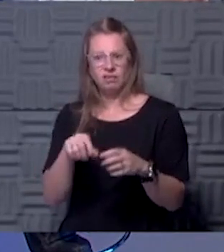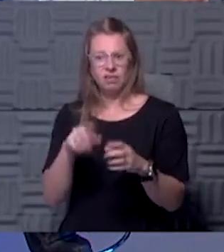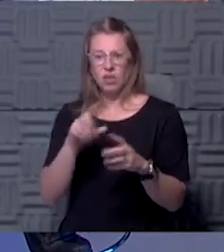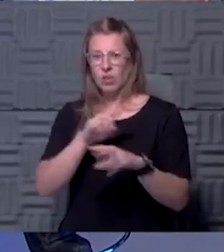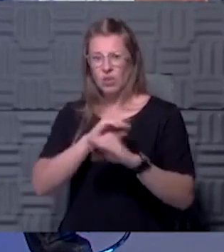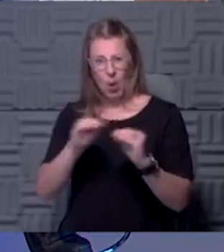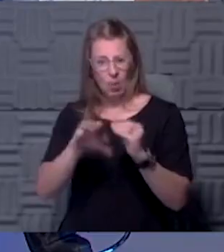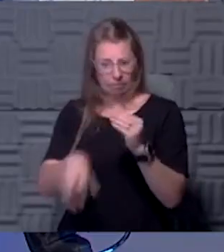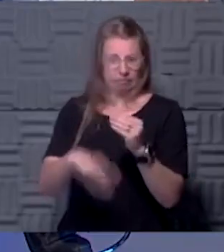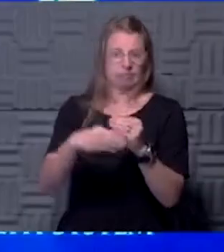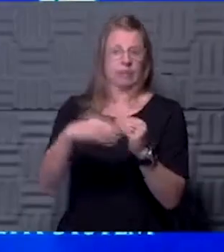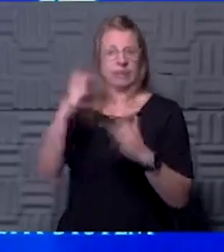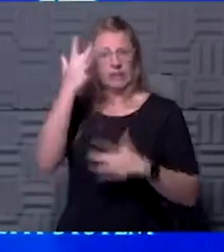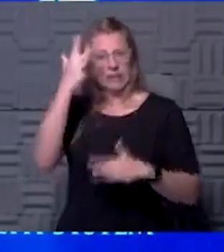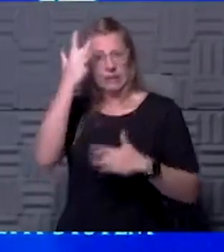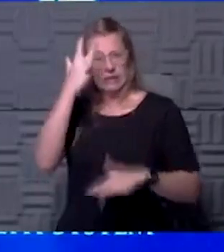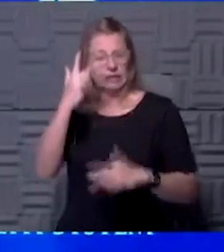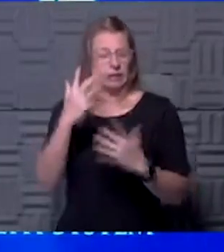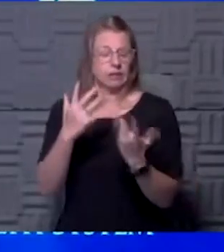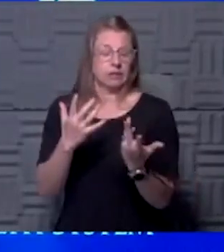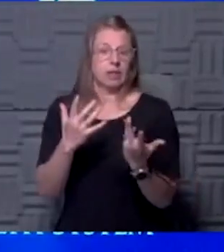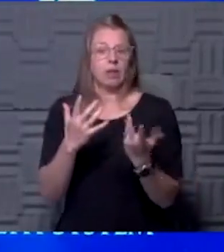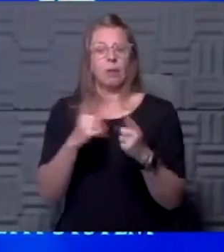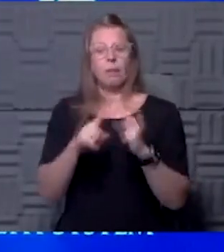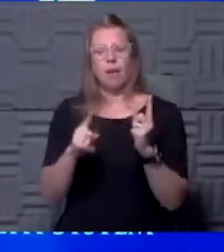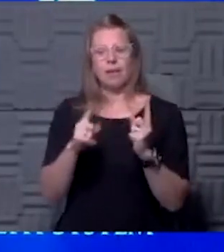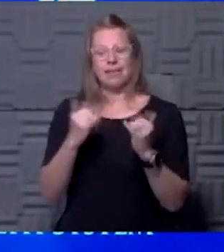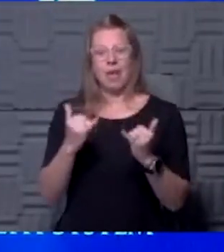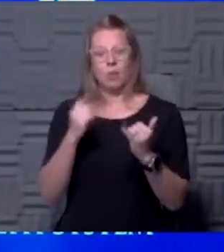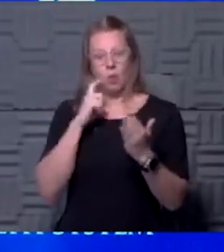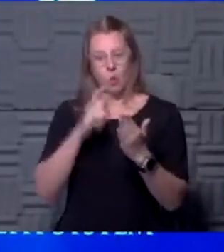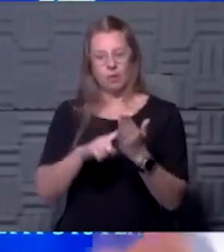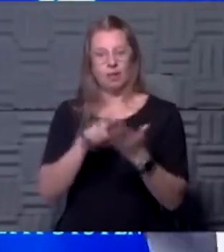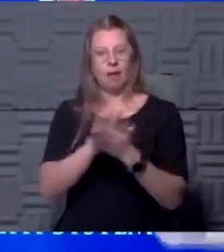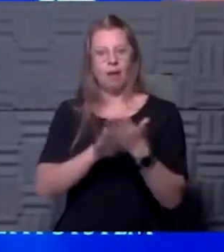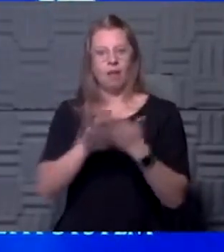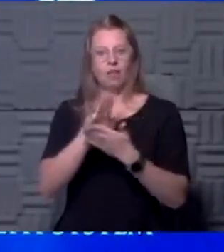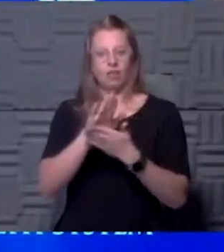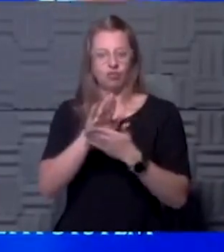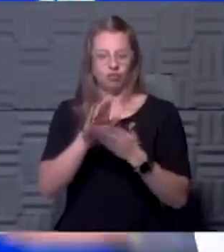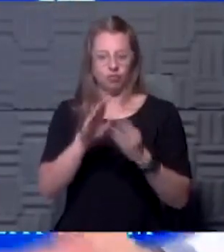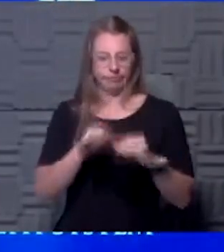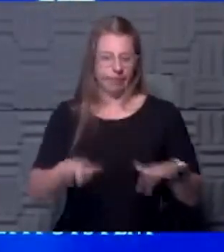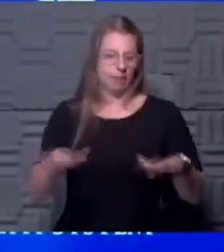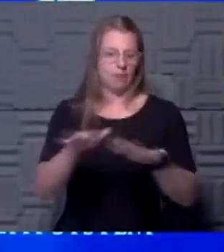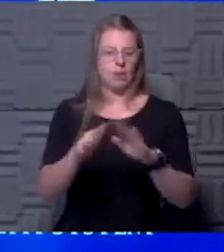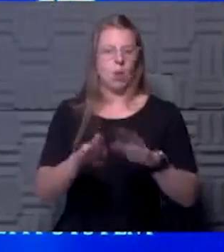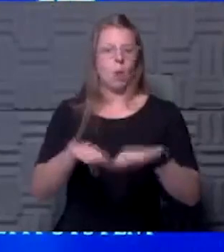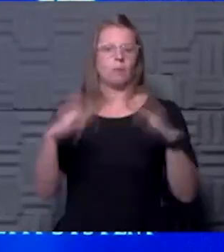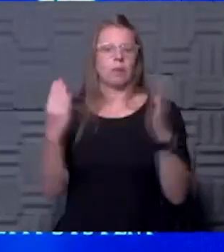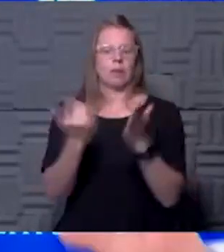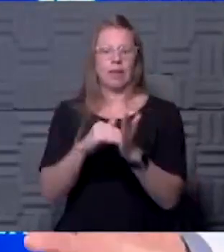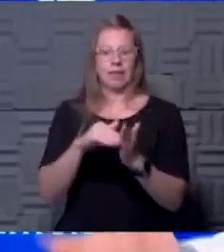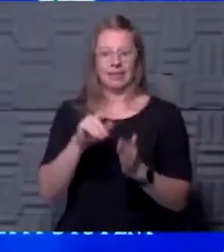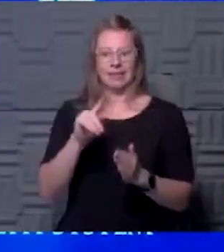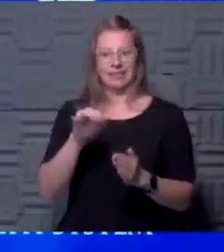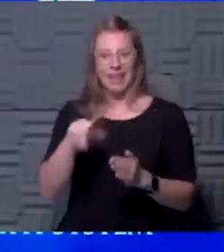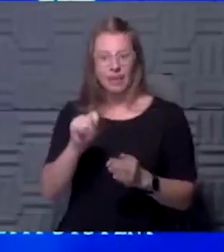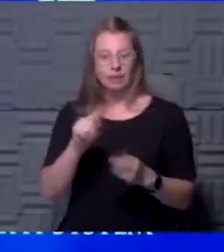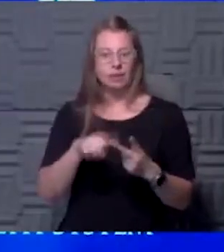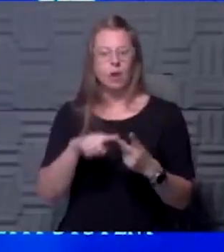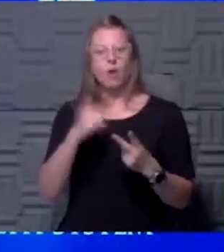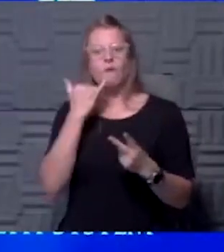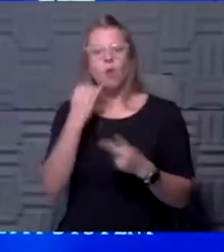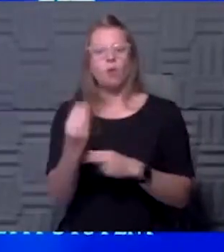it you would hope to expect. And now we're seeing our college campuses reopen. And you and I were on some texts yesterday. David, you guys were on the phone call